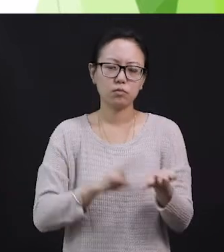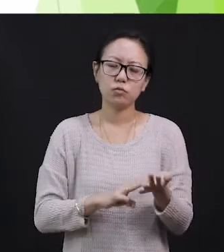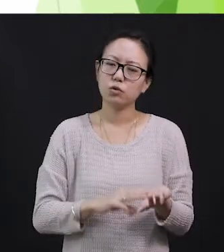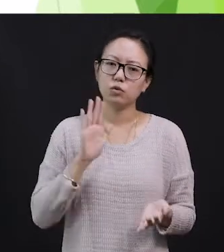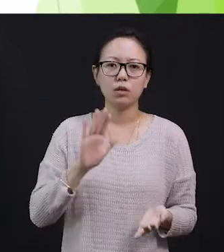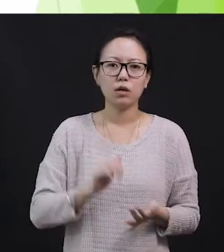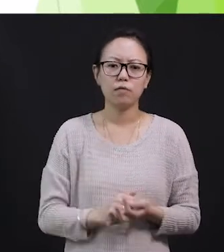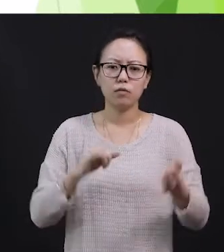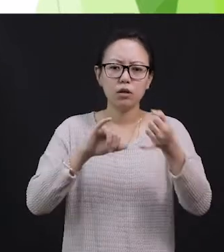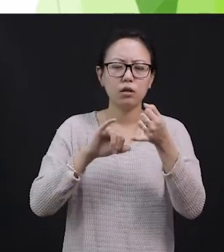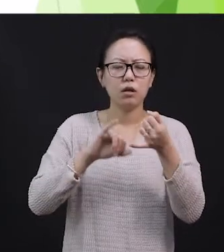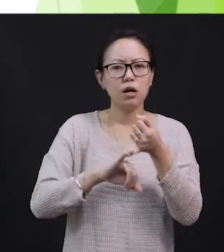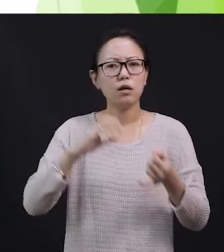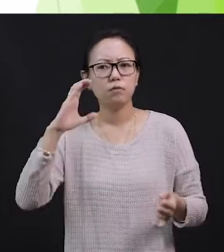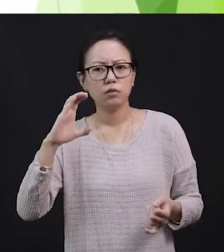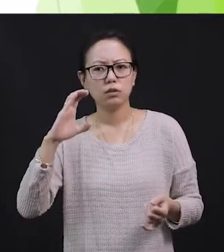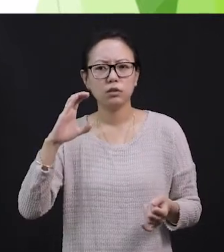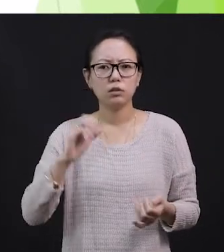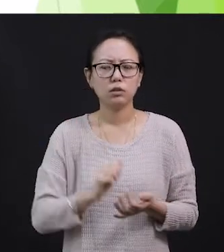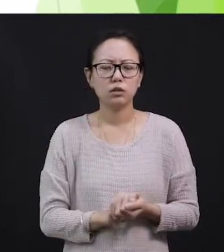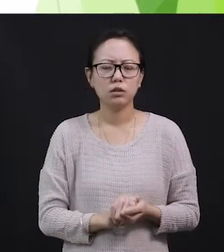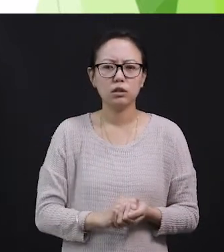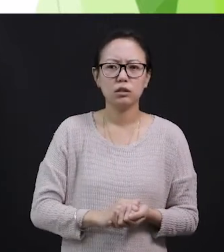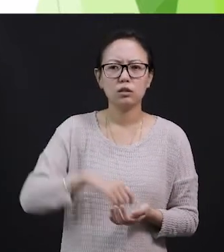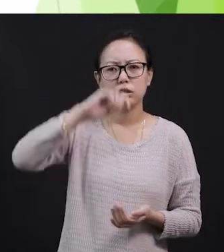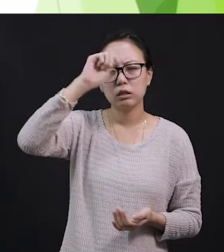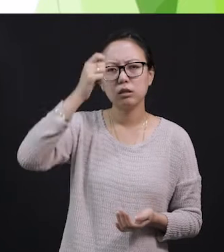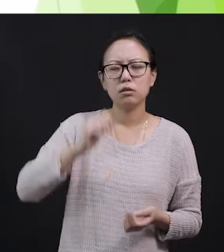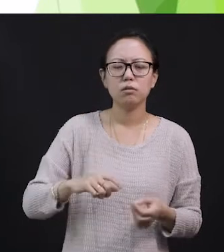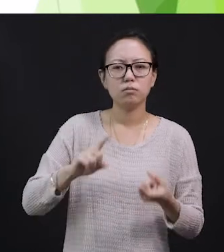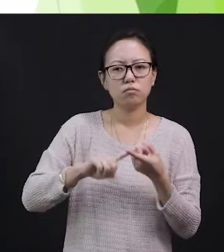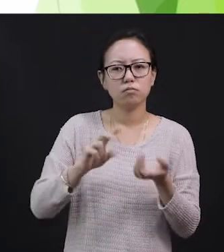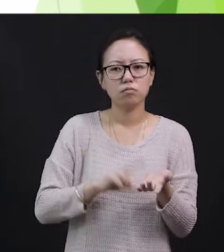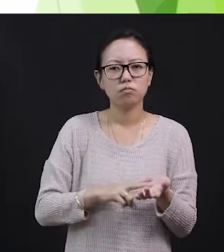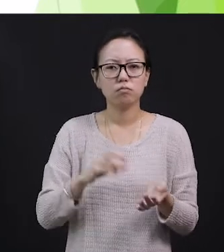scientific temper. That is why the dogmas were there. That is why you followed the traditionally